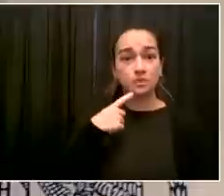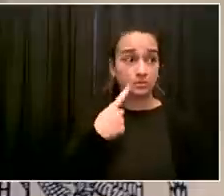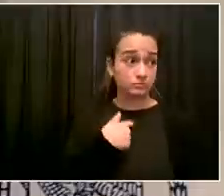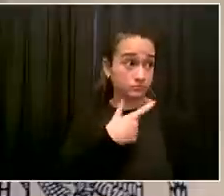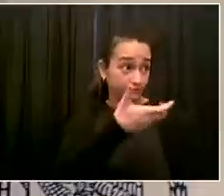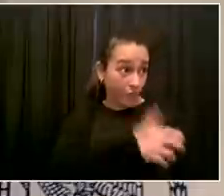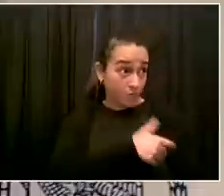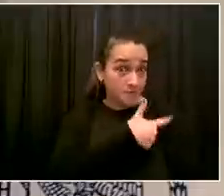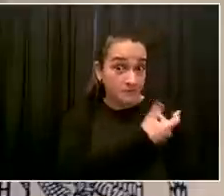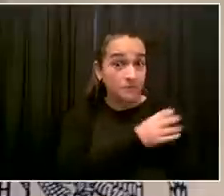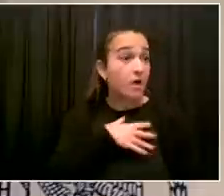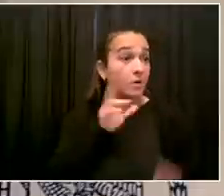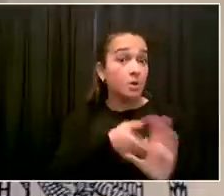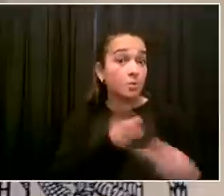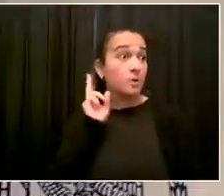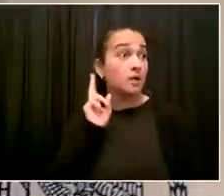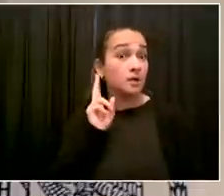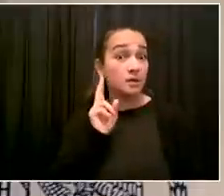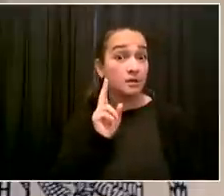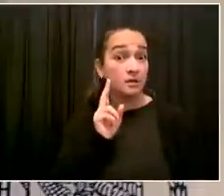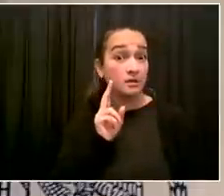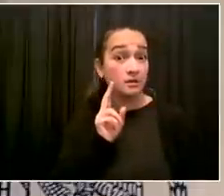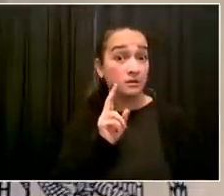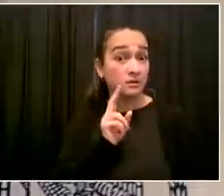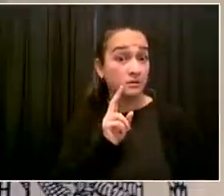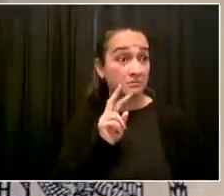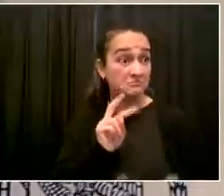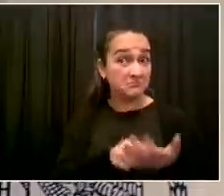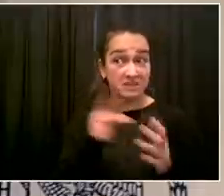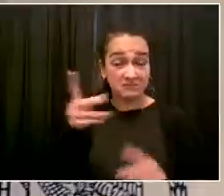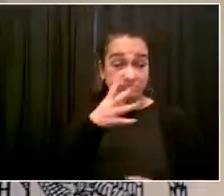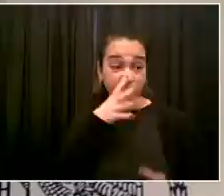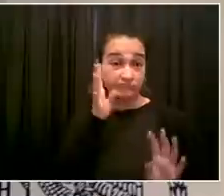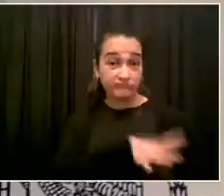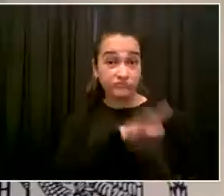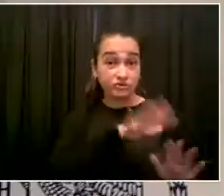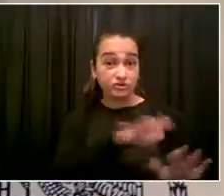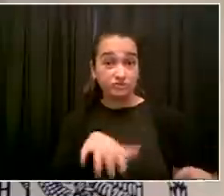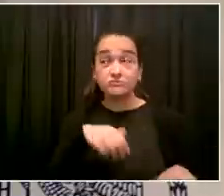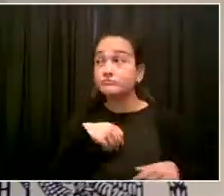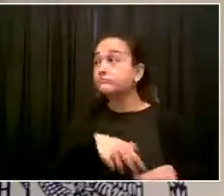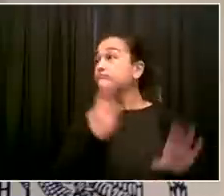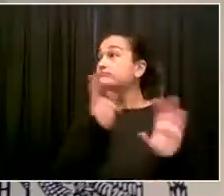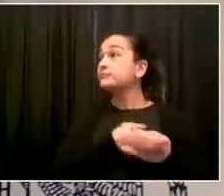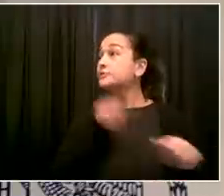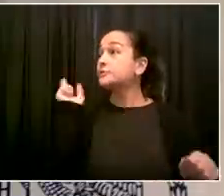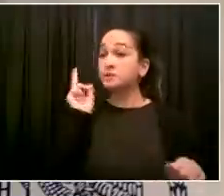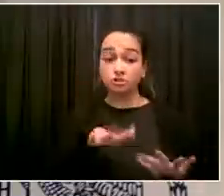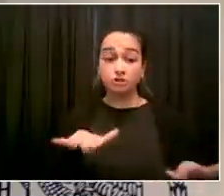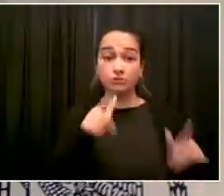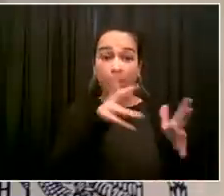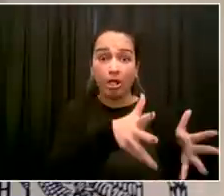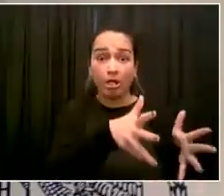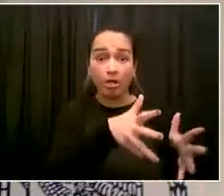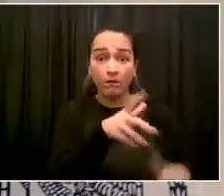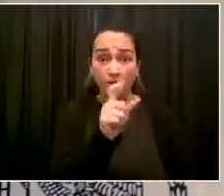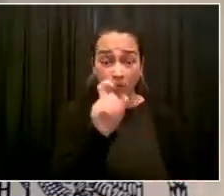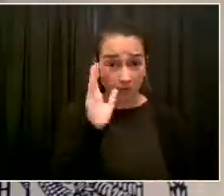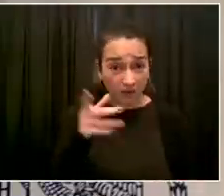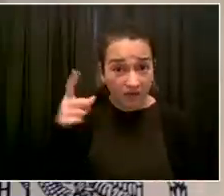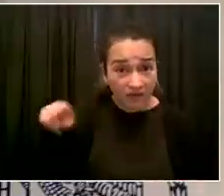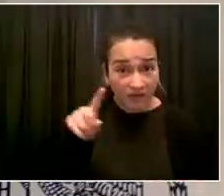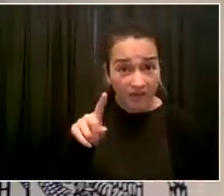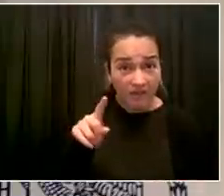I think a lot of people, when they really think about it, are going to realize that getting vaccinated is the right thing to do, and you're going to see those numbers a lot lower than some of the